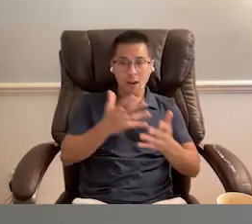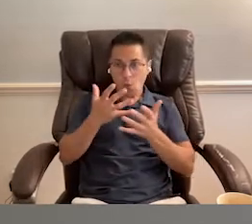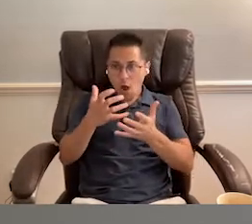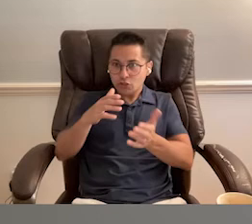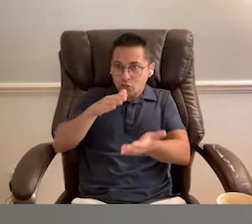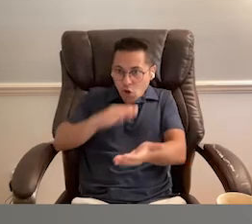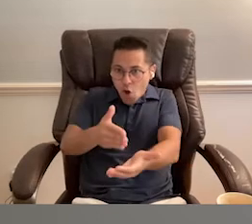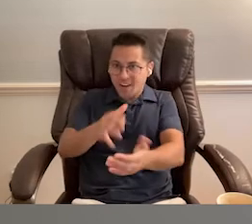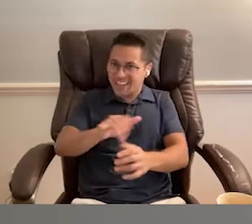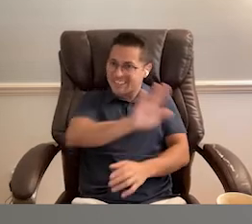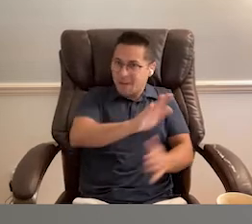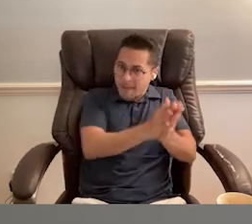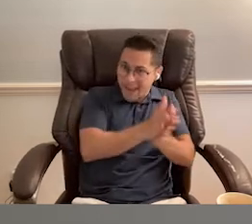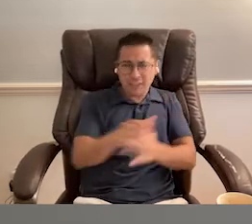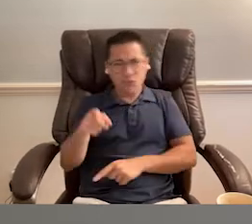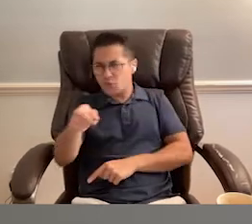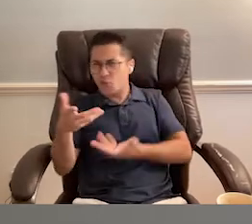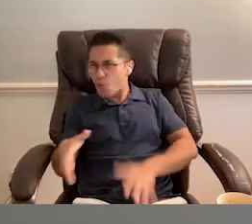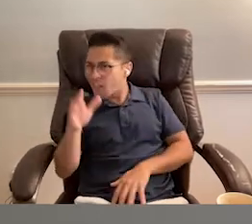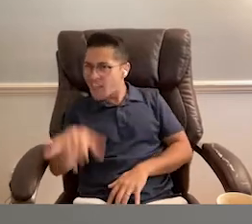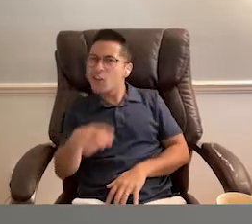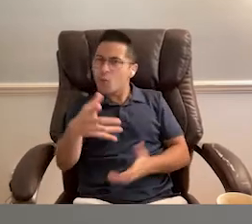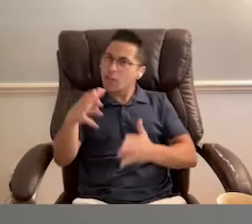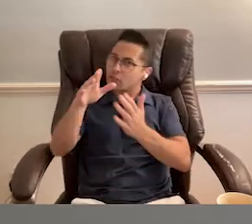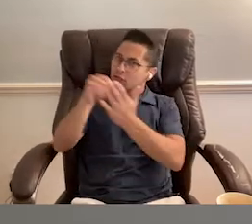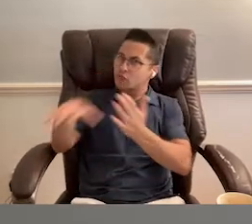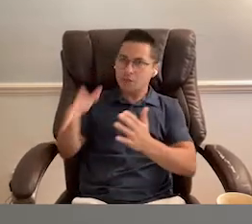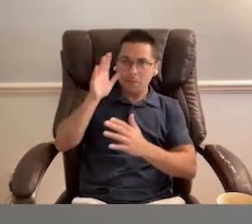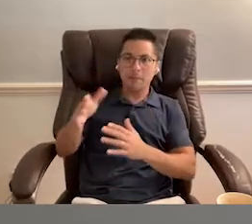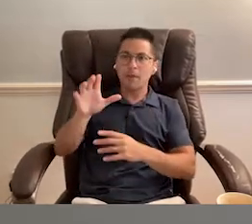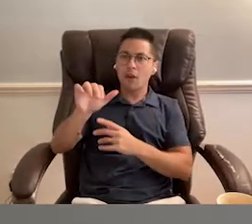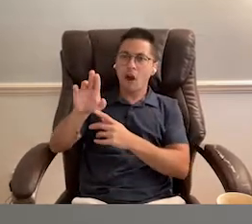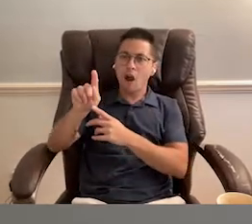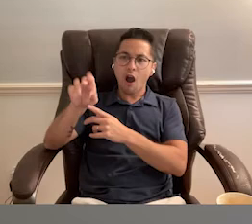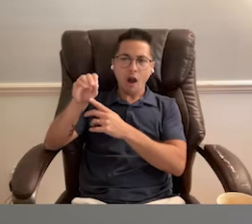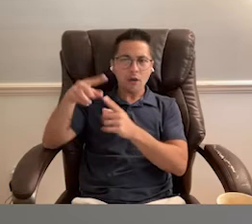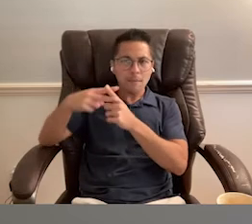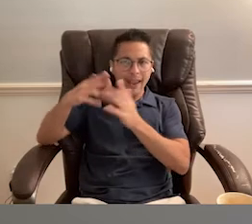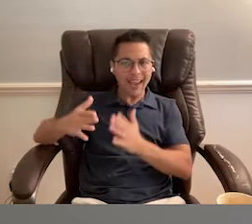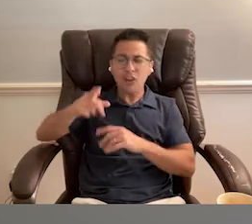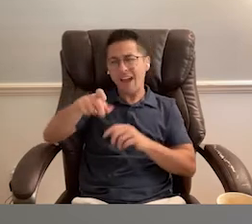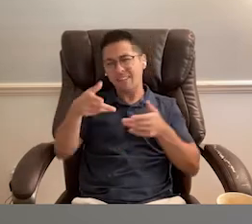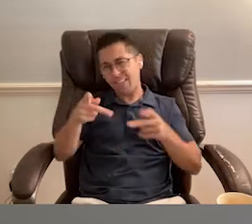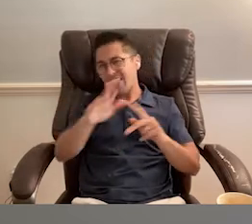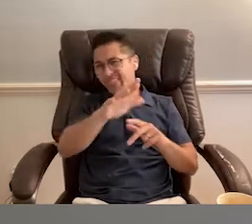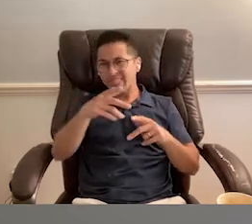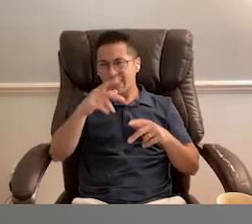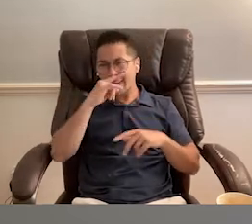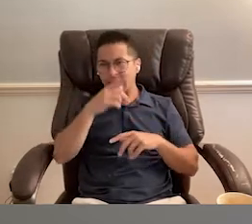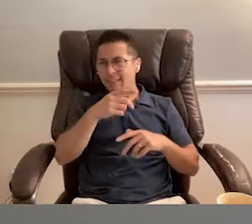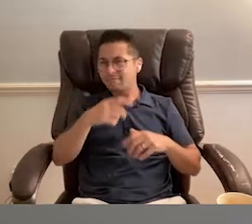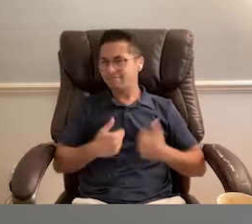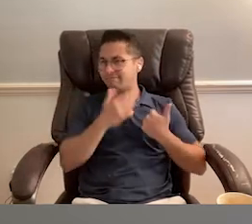cook and that's their passion and you don't want that, you want the student to be an auto mechanic, you gotta let the kiddo live his dreams,